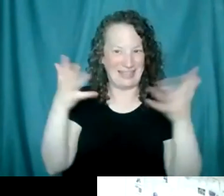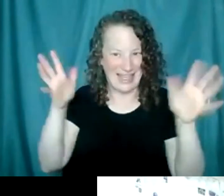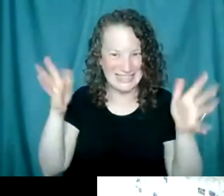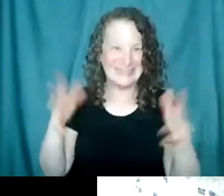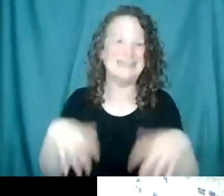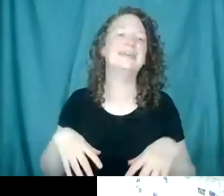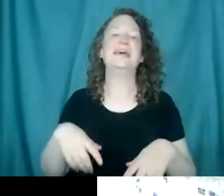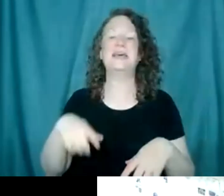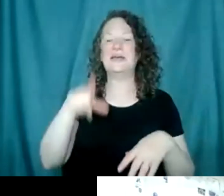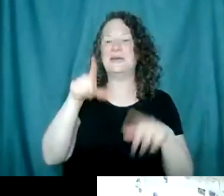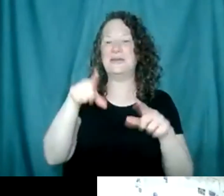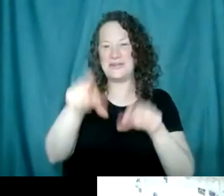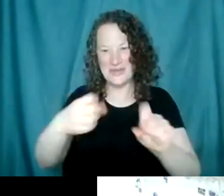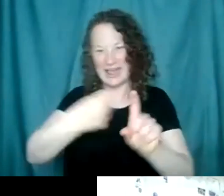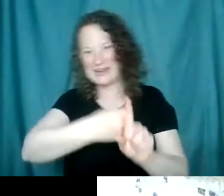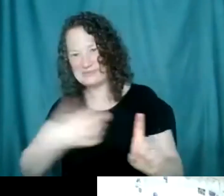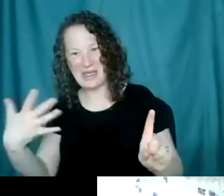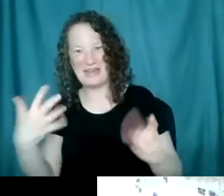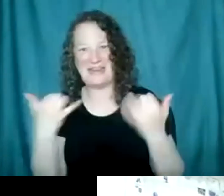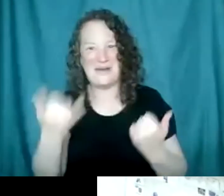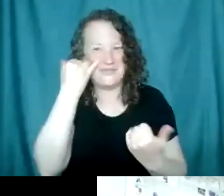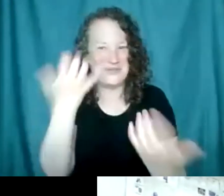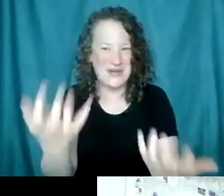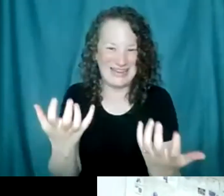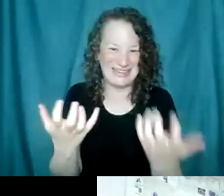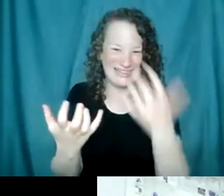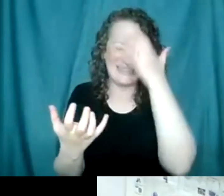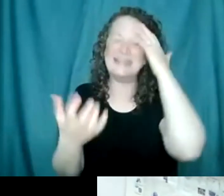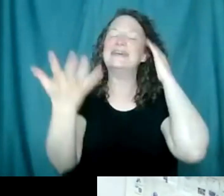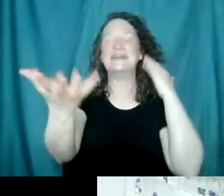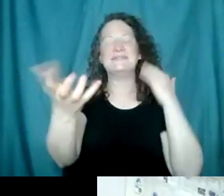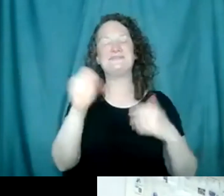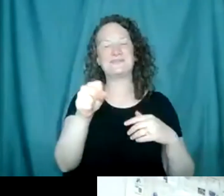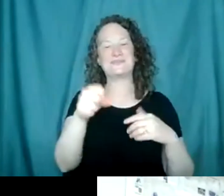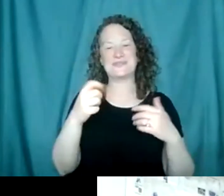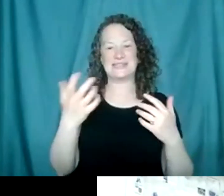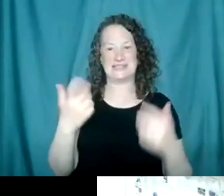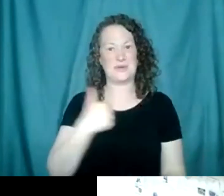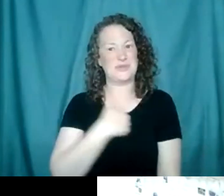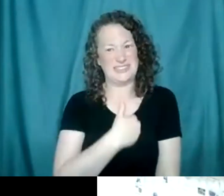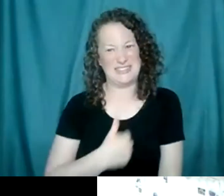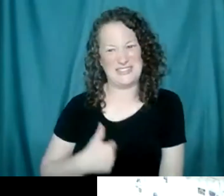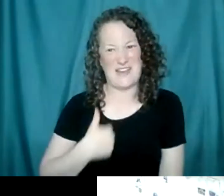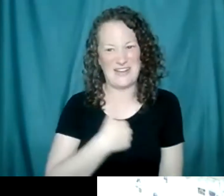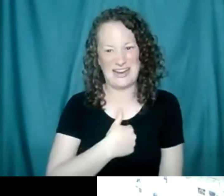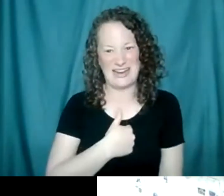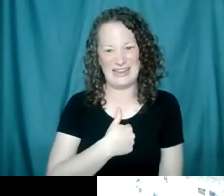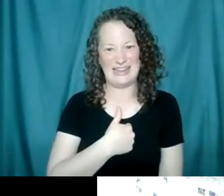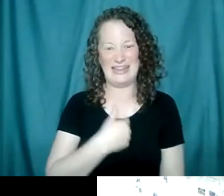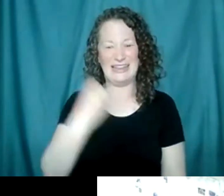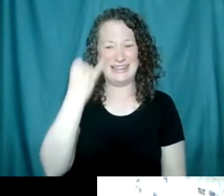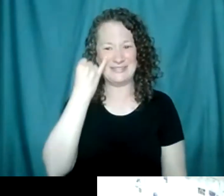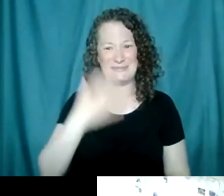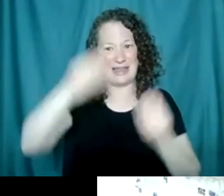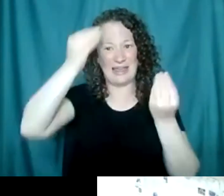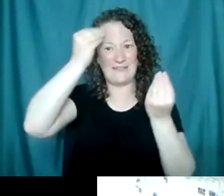to expand on if you want. Yeah, so I'm sorry if I got any of that information